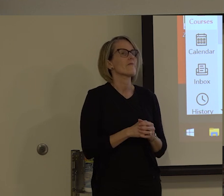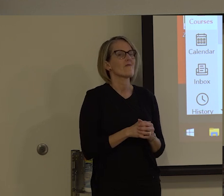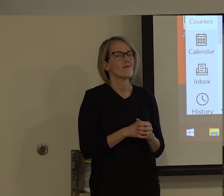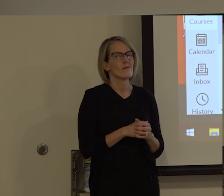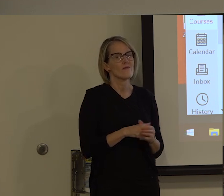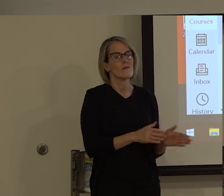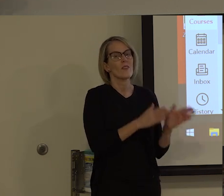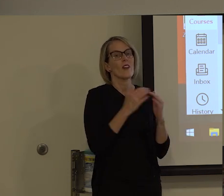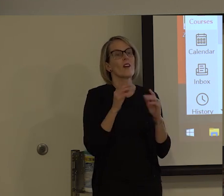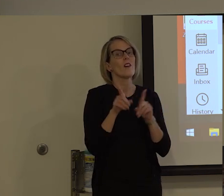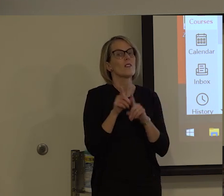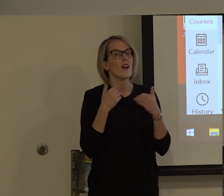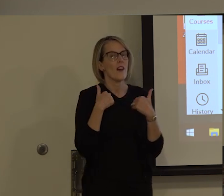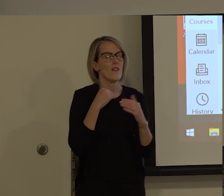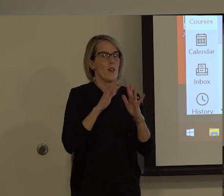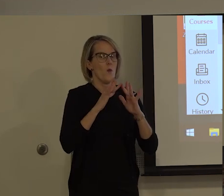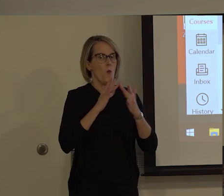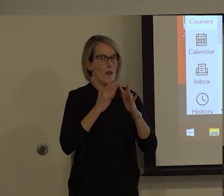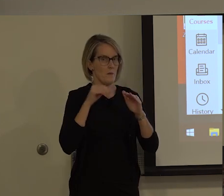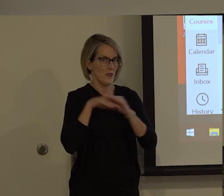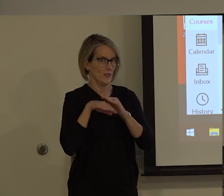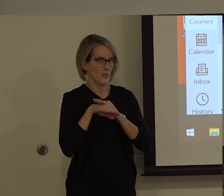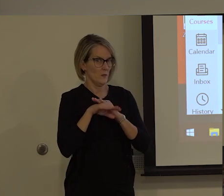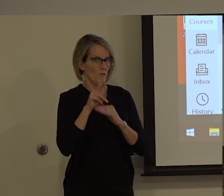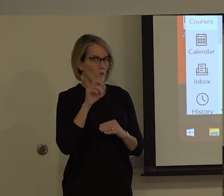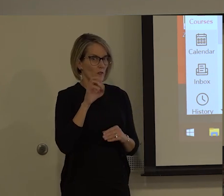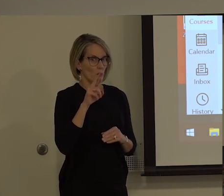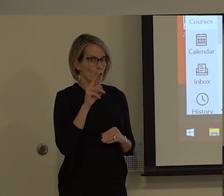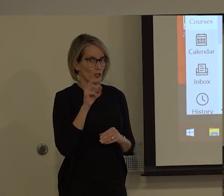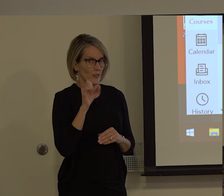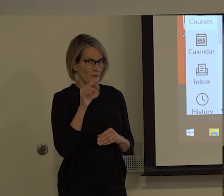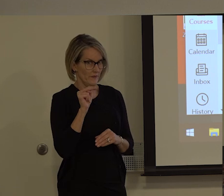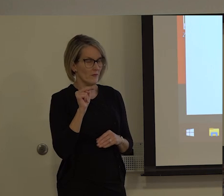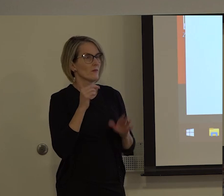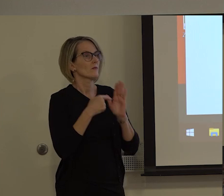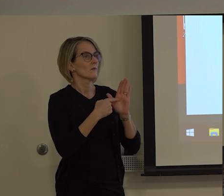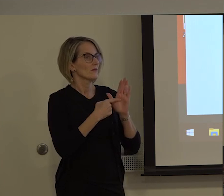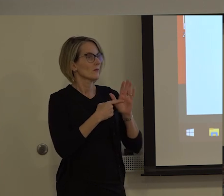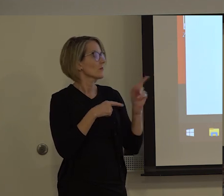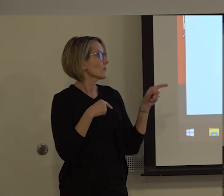to a web accessible version. So if you have a sort of presentation slide,